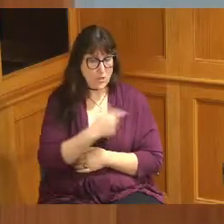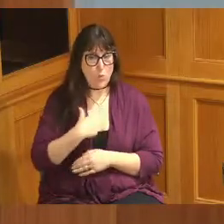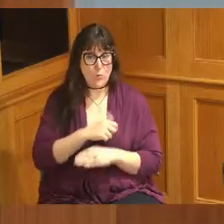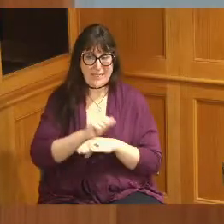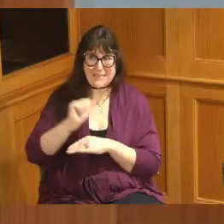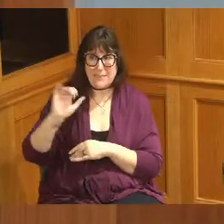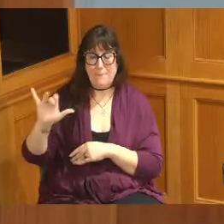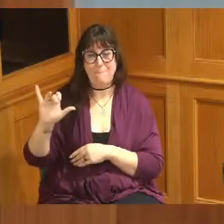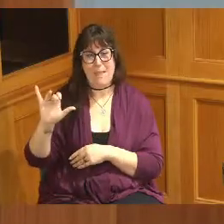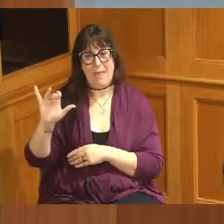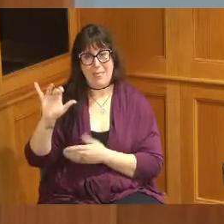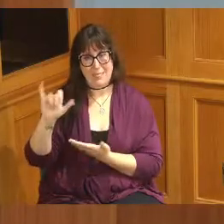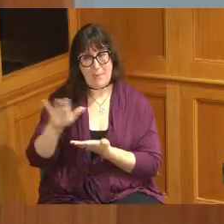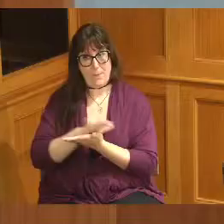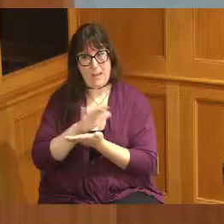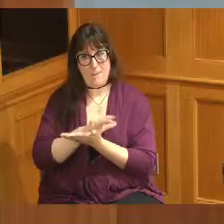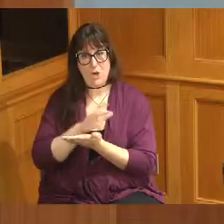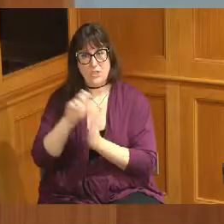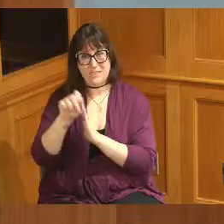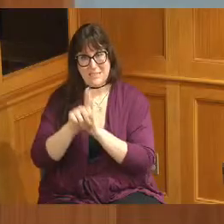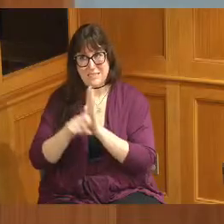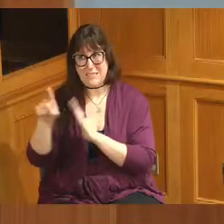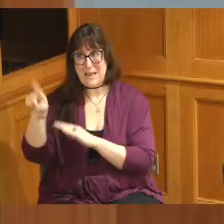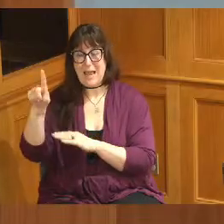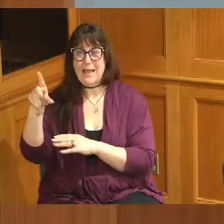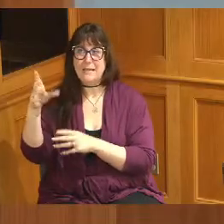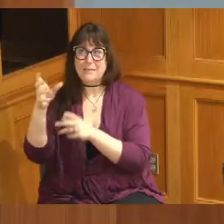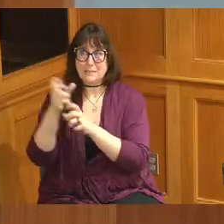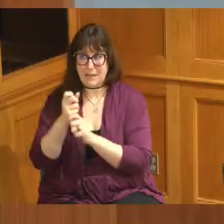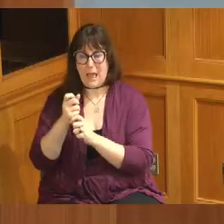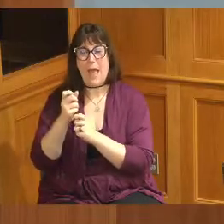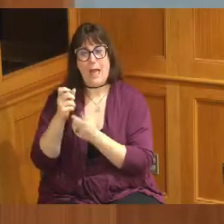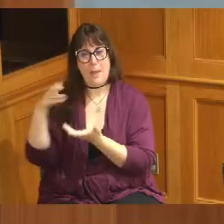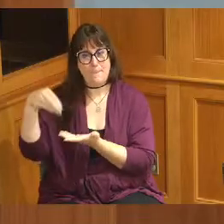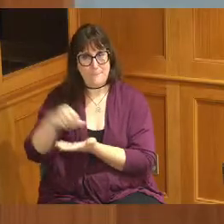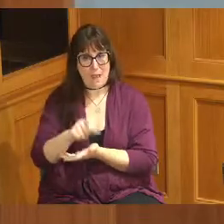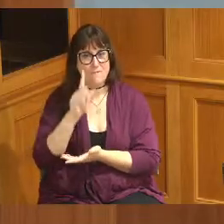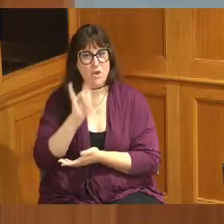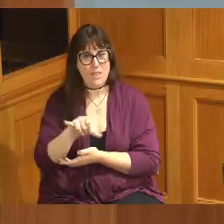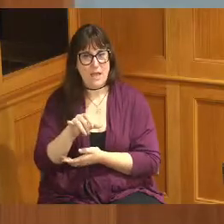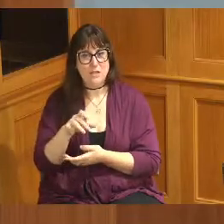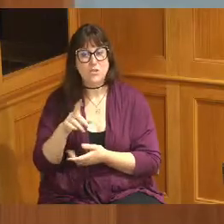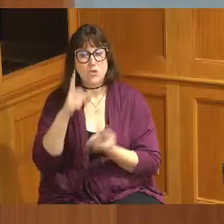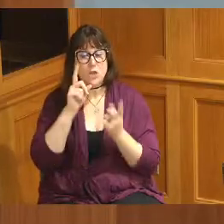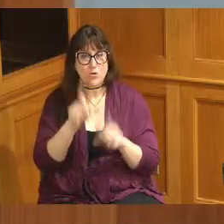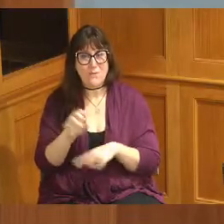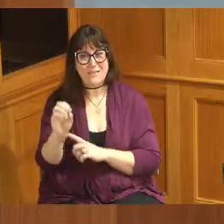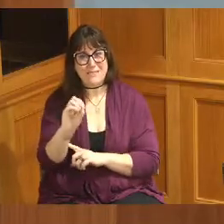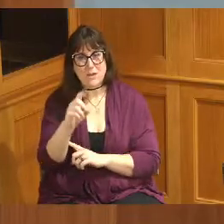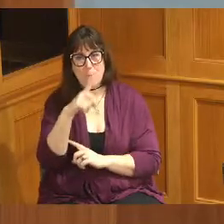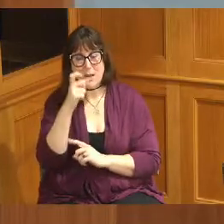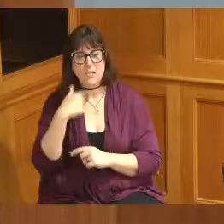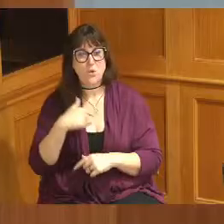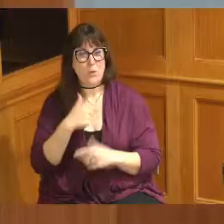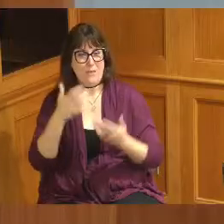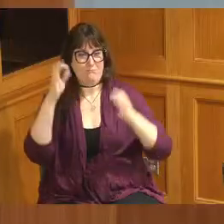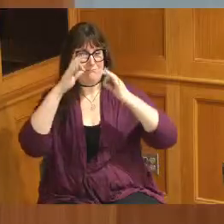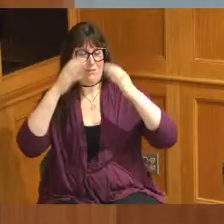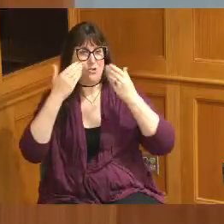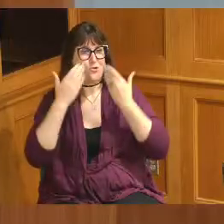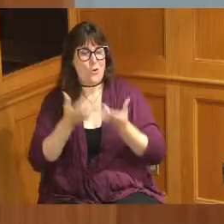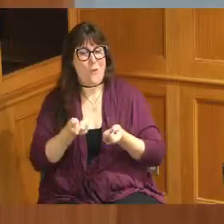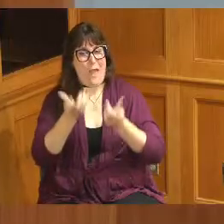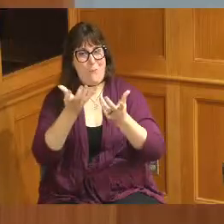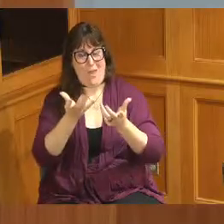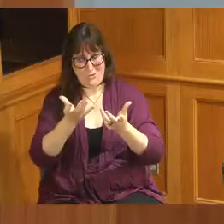the paperwork to the state, we'll start getting those funds. So the agreement is $0 because we don't know how much we're going to get. It's